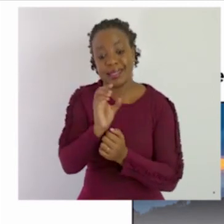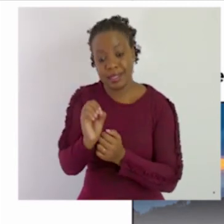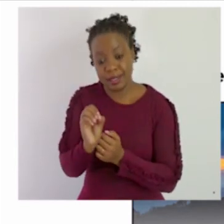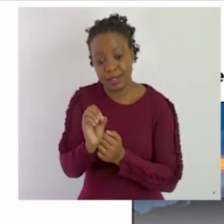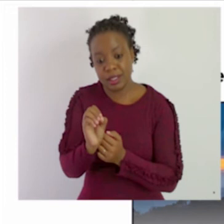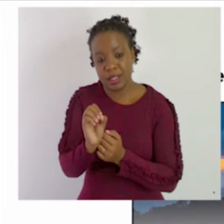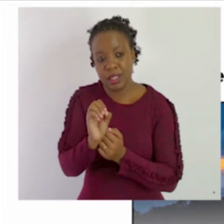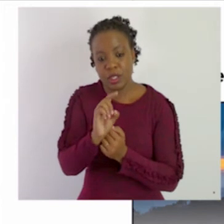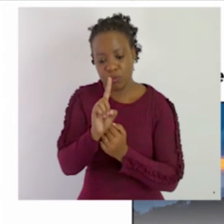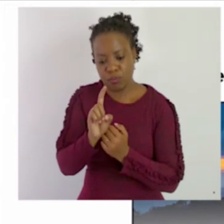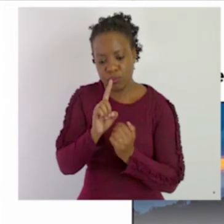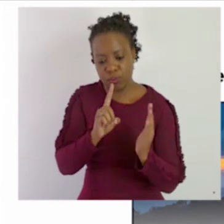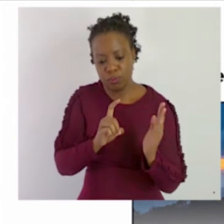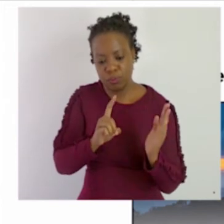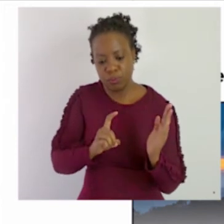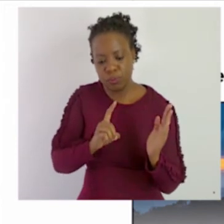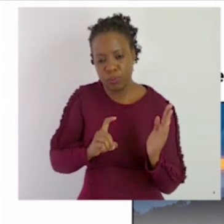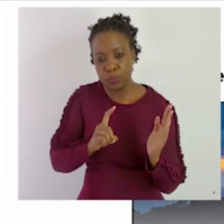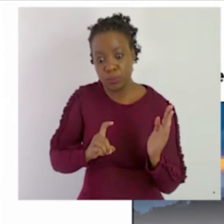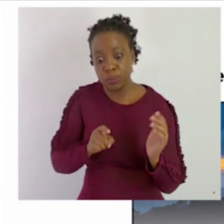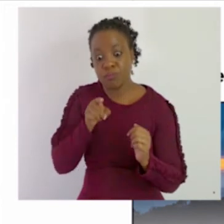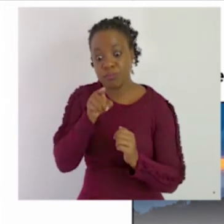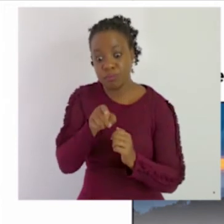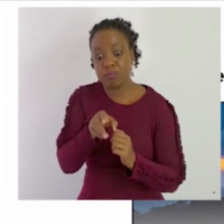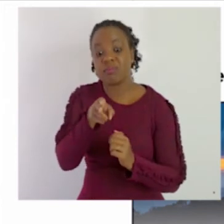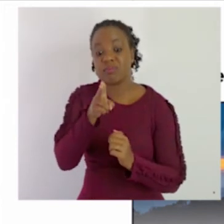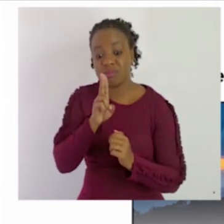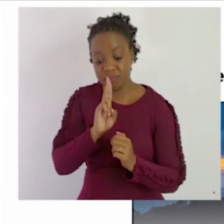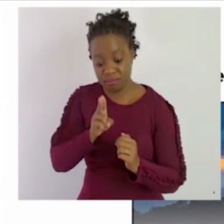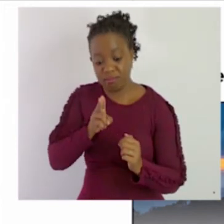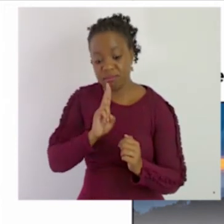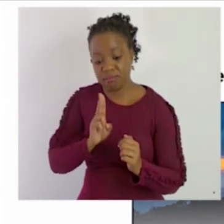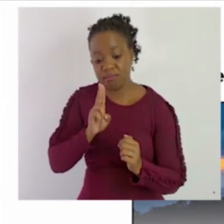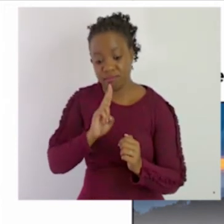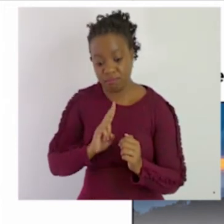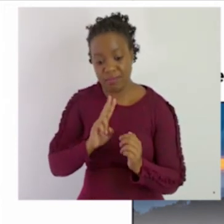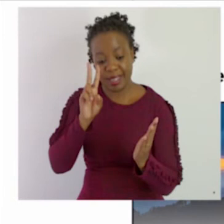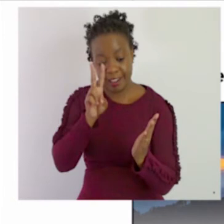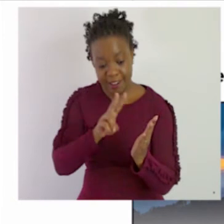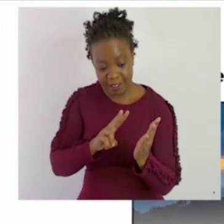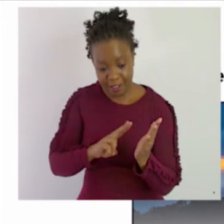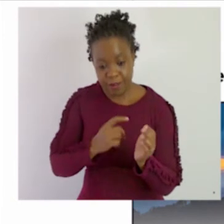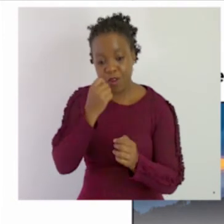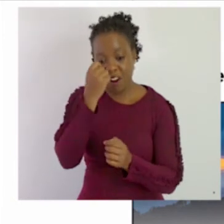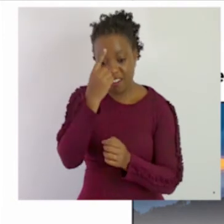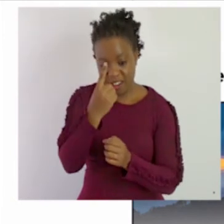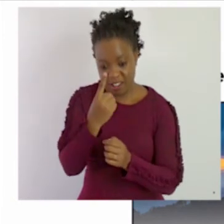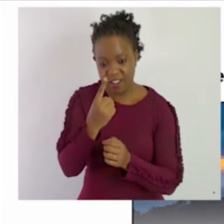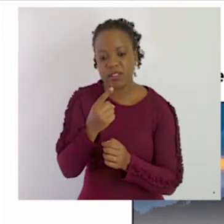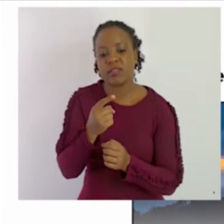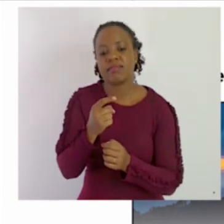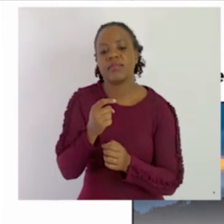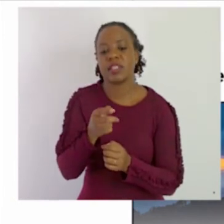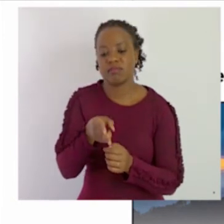some questions which are supposed to be answered by you after reading the comprehension. Make